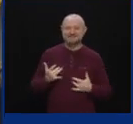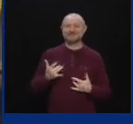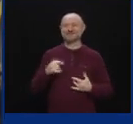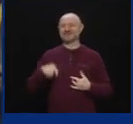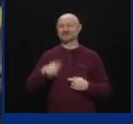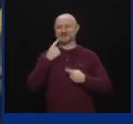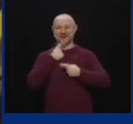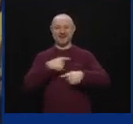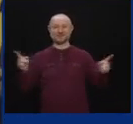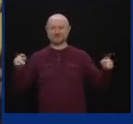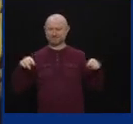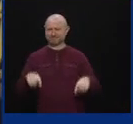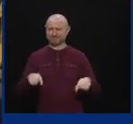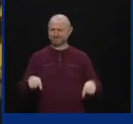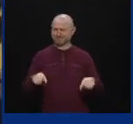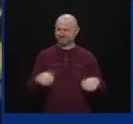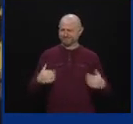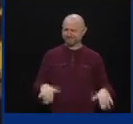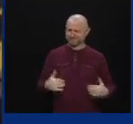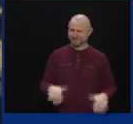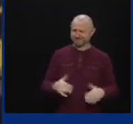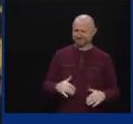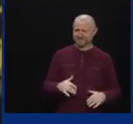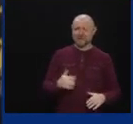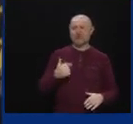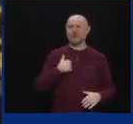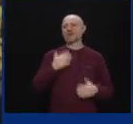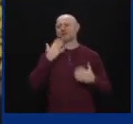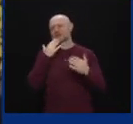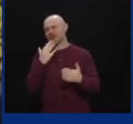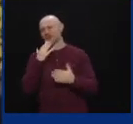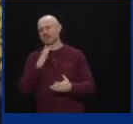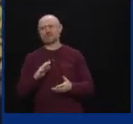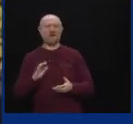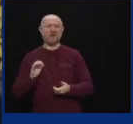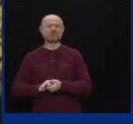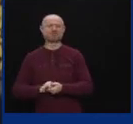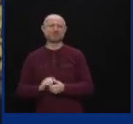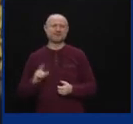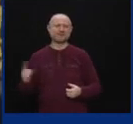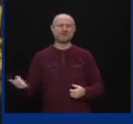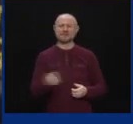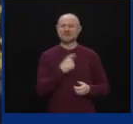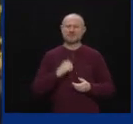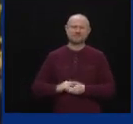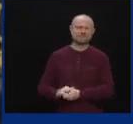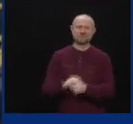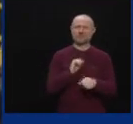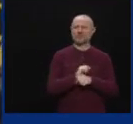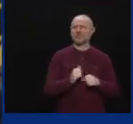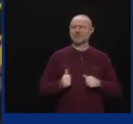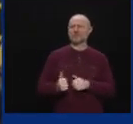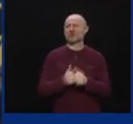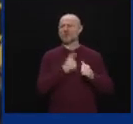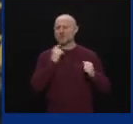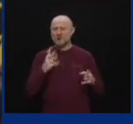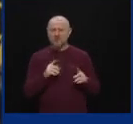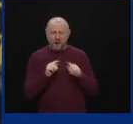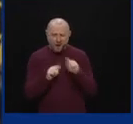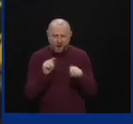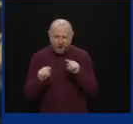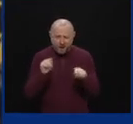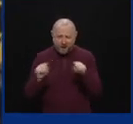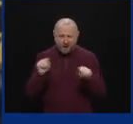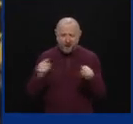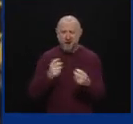announcement. And also, I want to thank the collaboration that brought us here together today. So many individuals, those who are